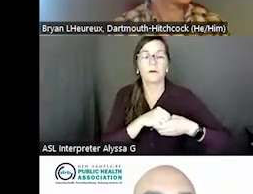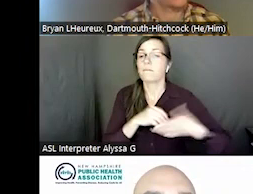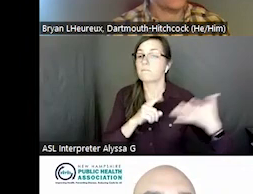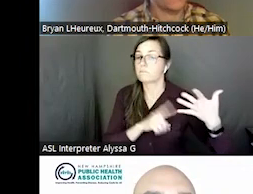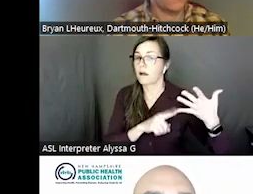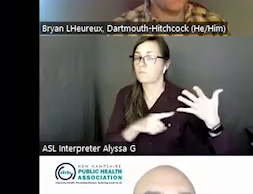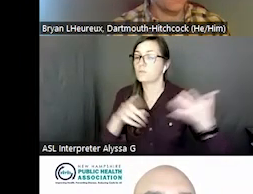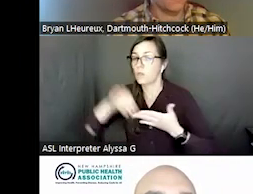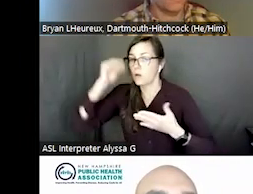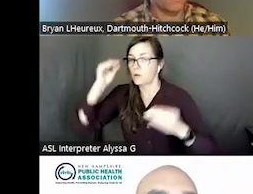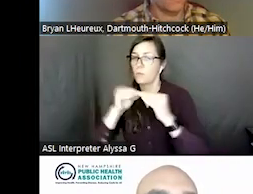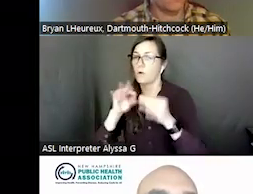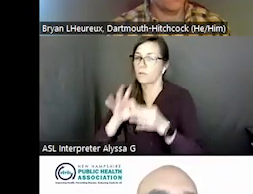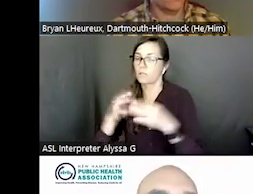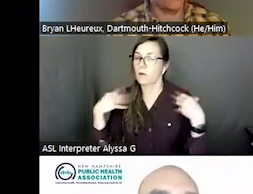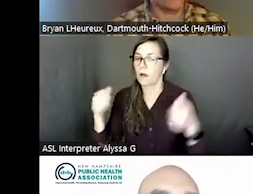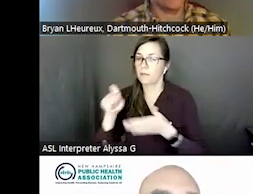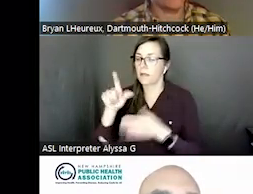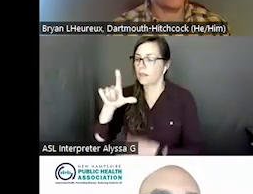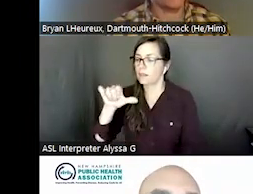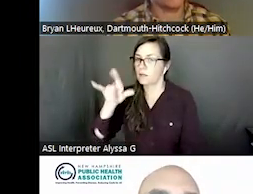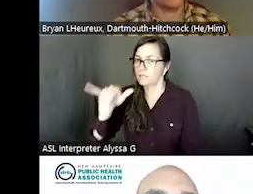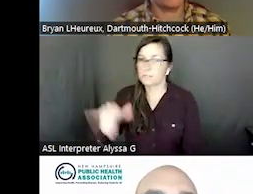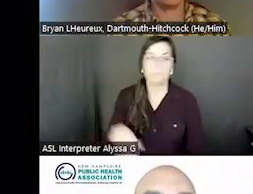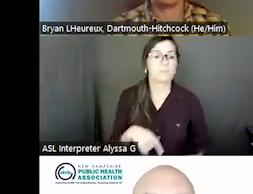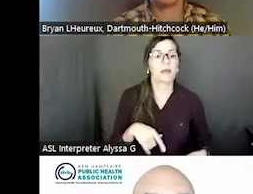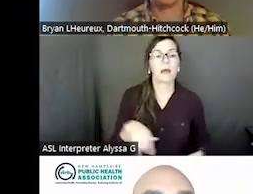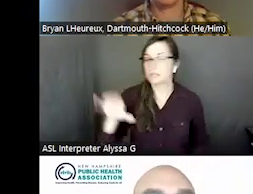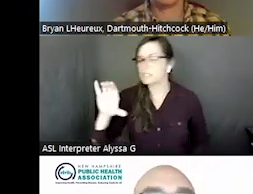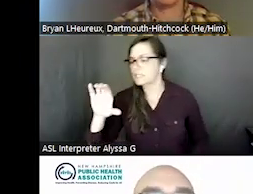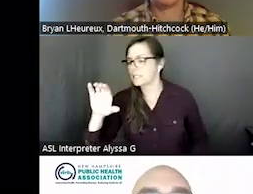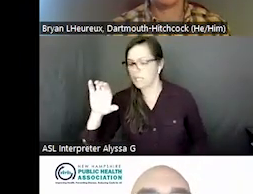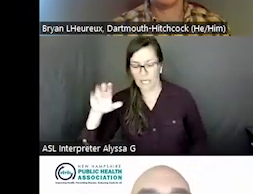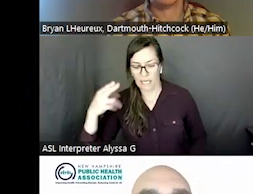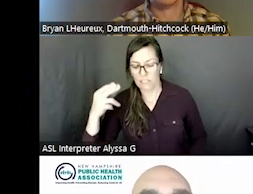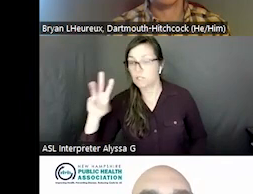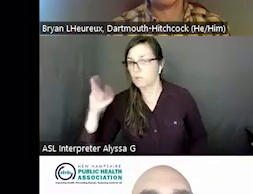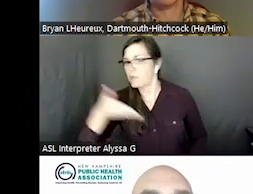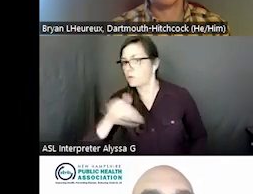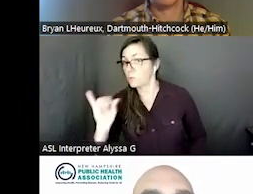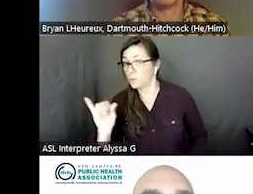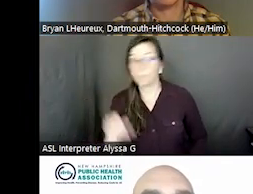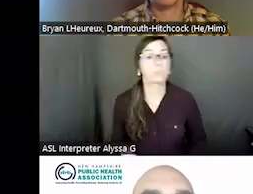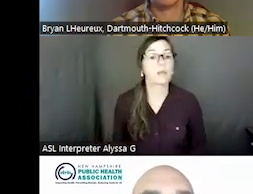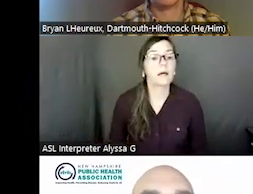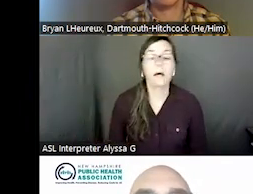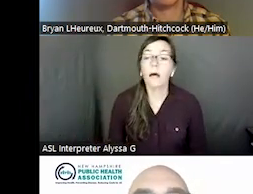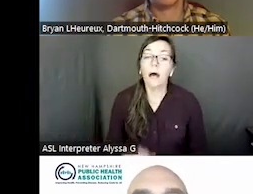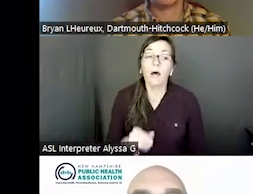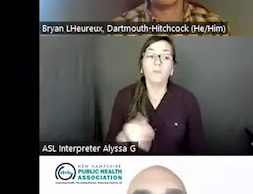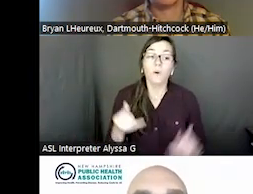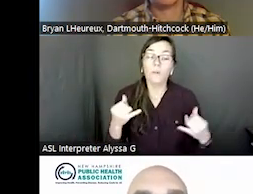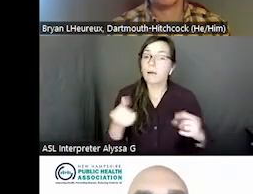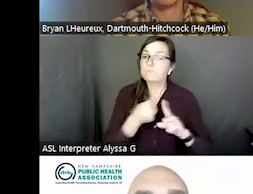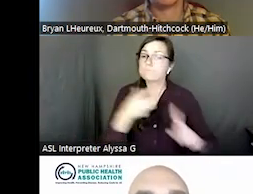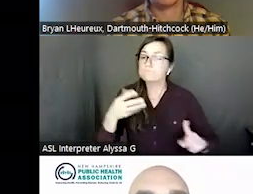health literacy. And we have CHWs there too. I'm going to take a deeper dive into the community health club trainings and talk